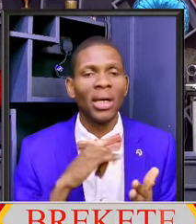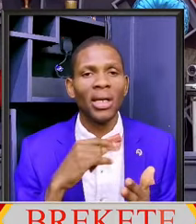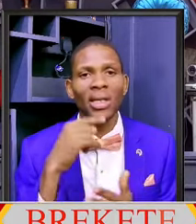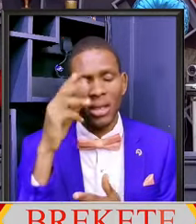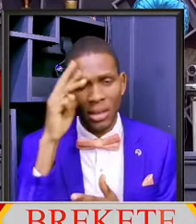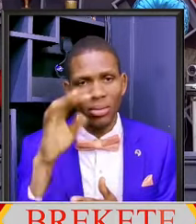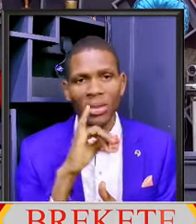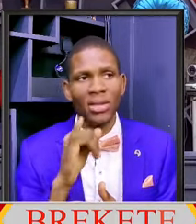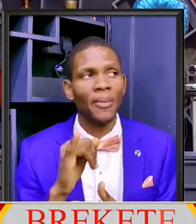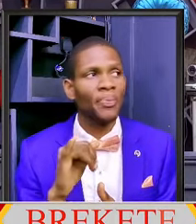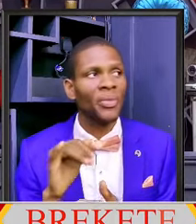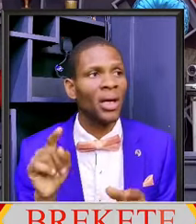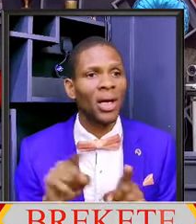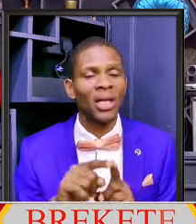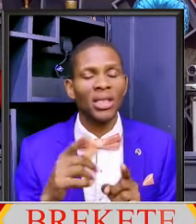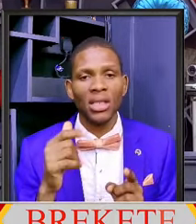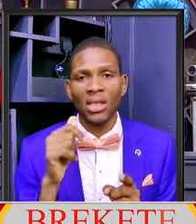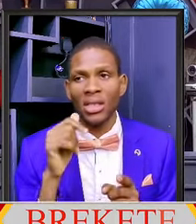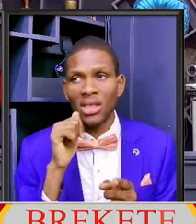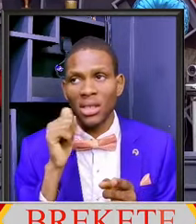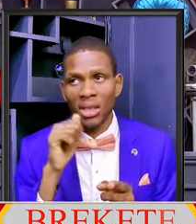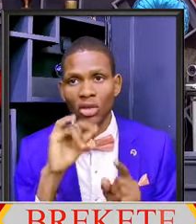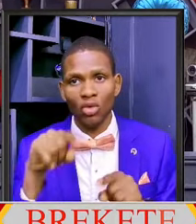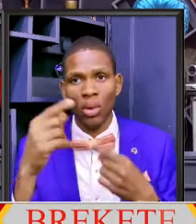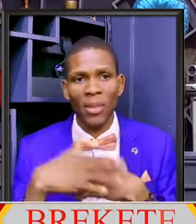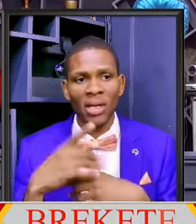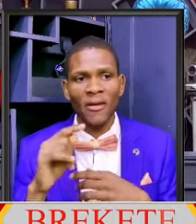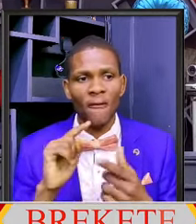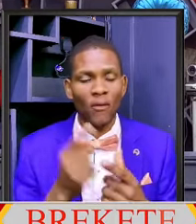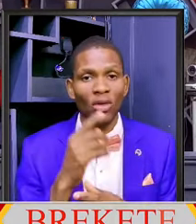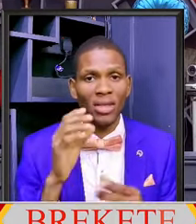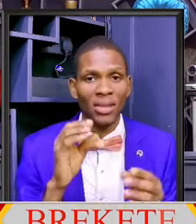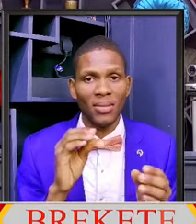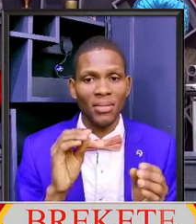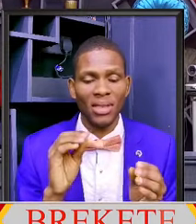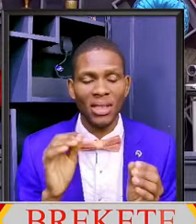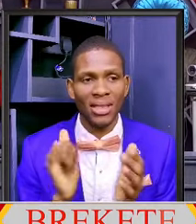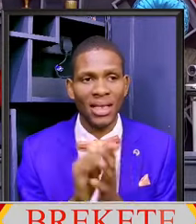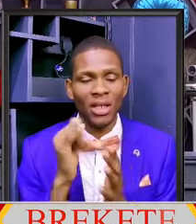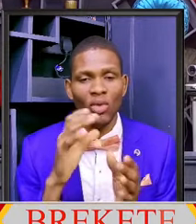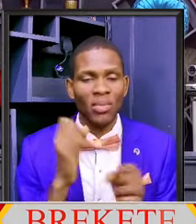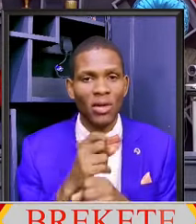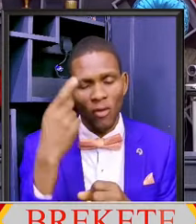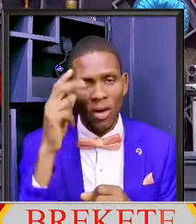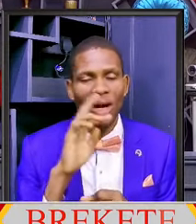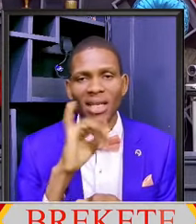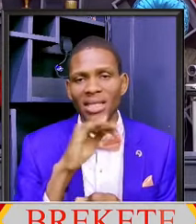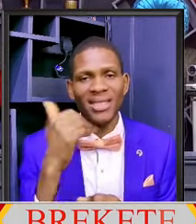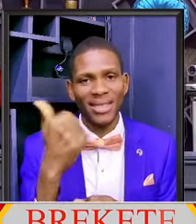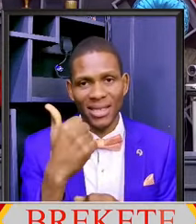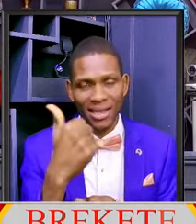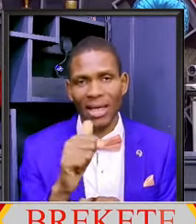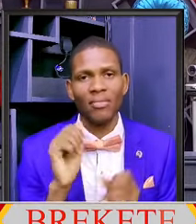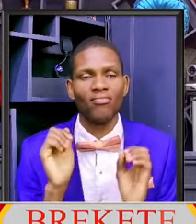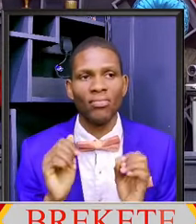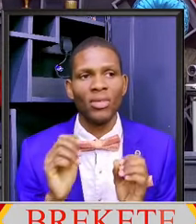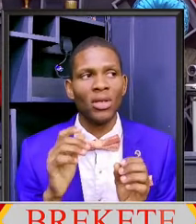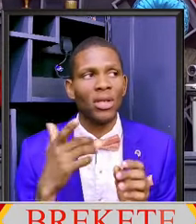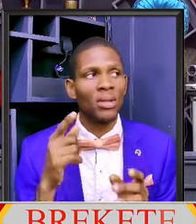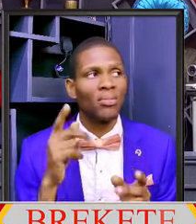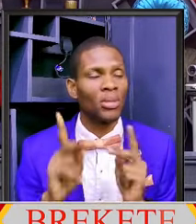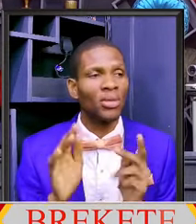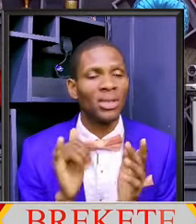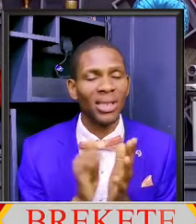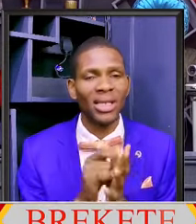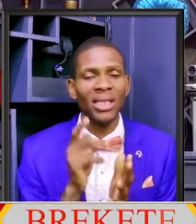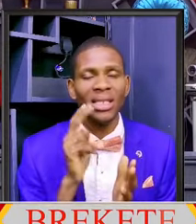say, as she de go back now, the first set of clothes where they go so for her now 10 sets. Yes, now people where their papa